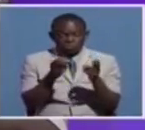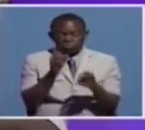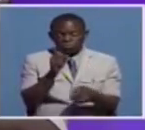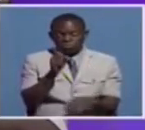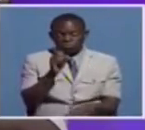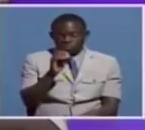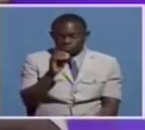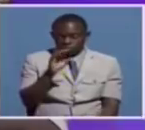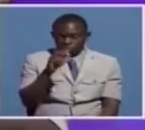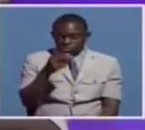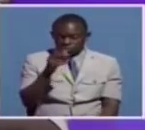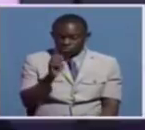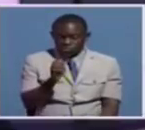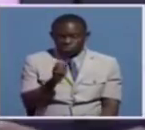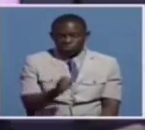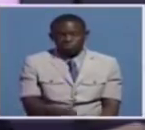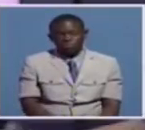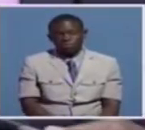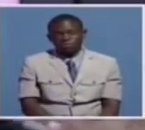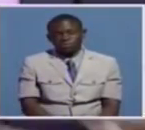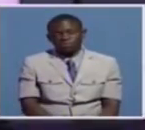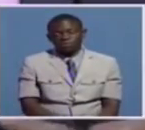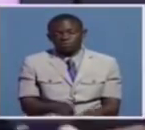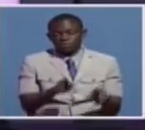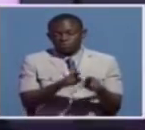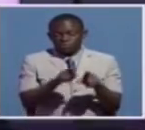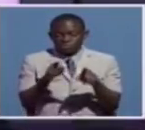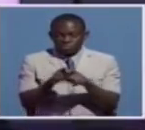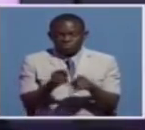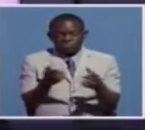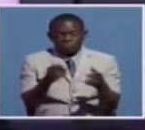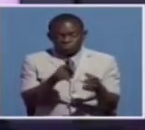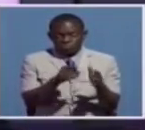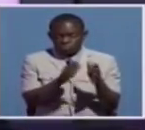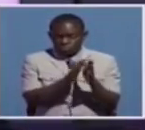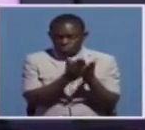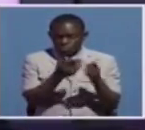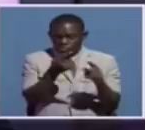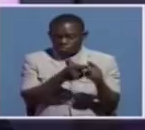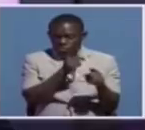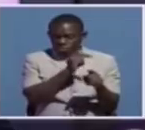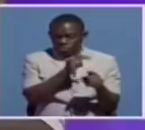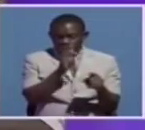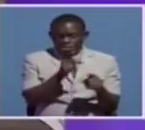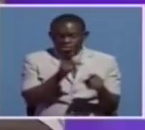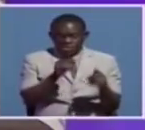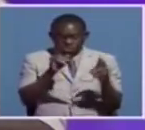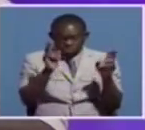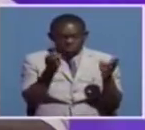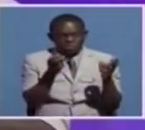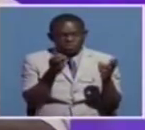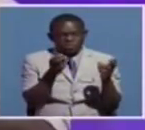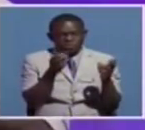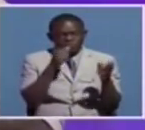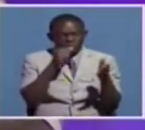they are calling upon people to write replies to that book, because everything that we discussed is